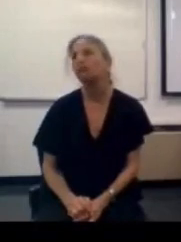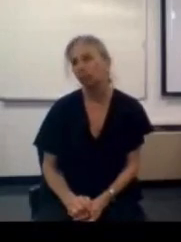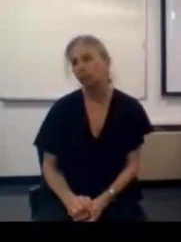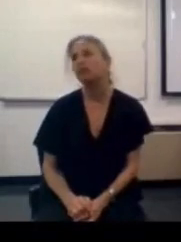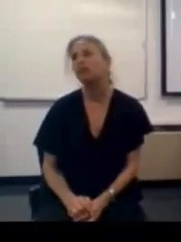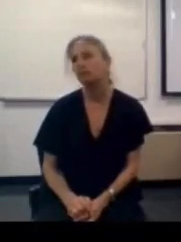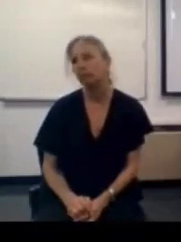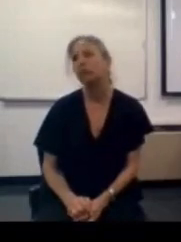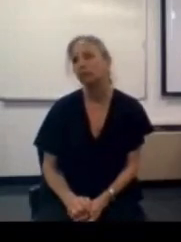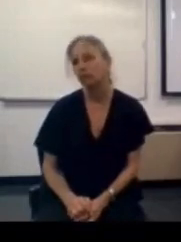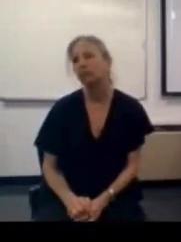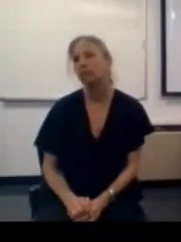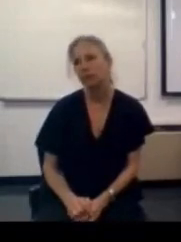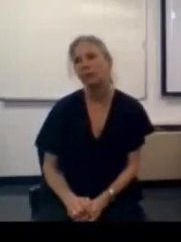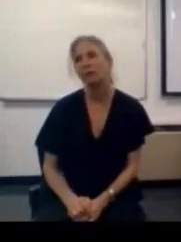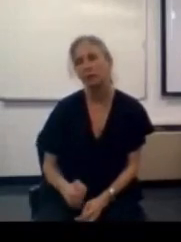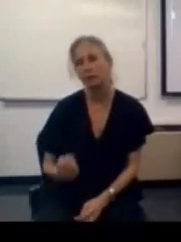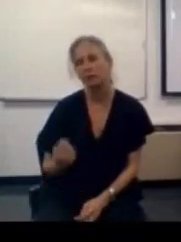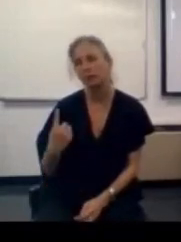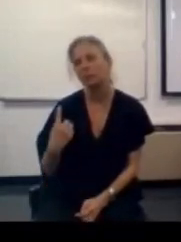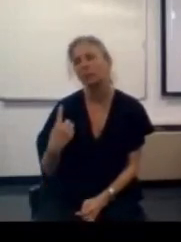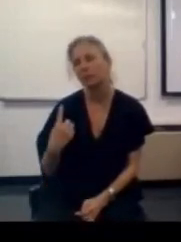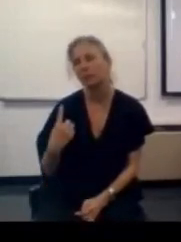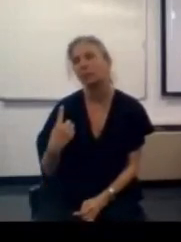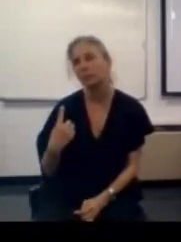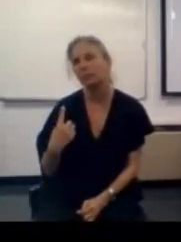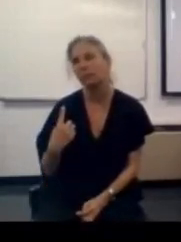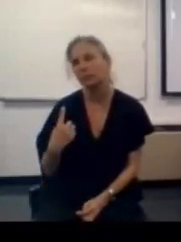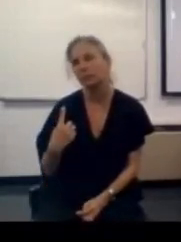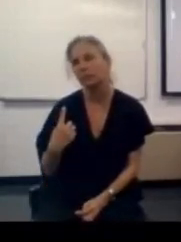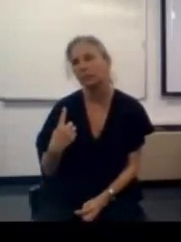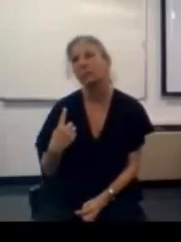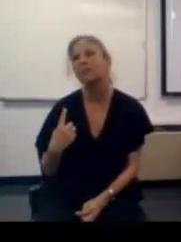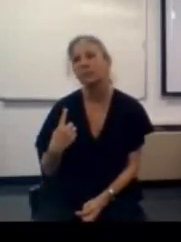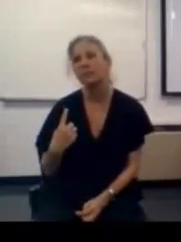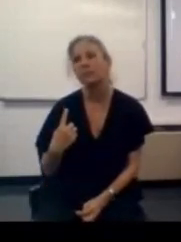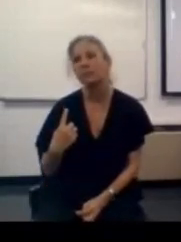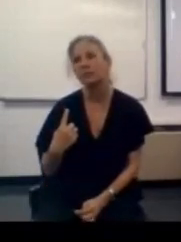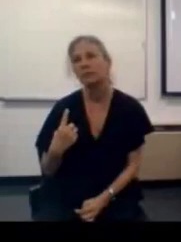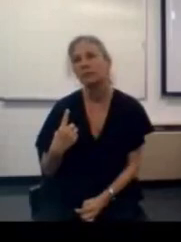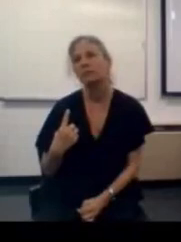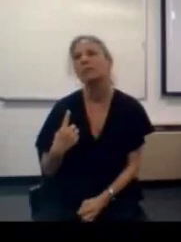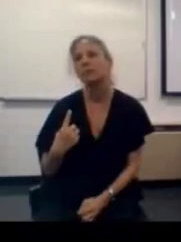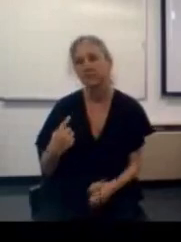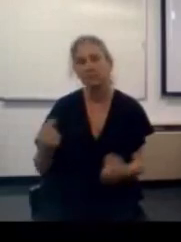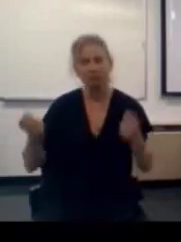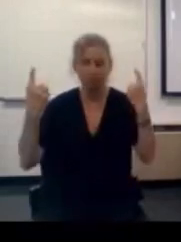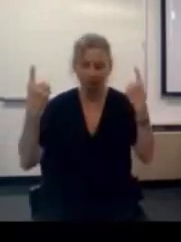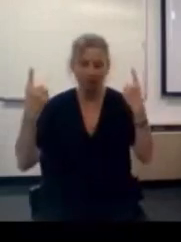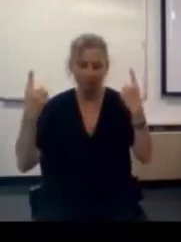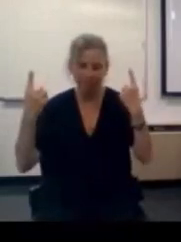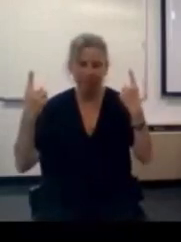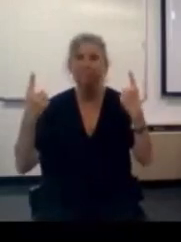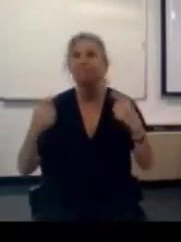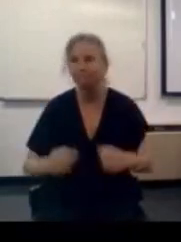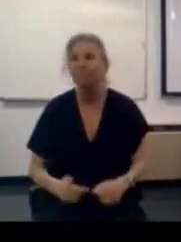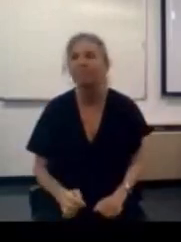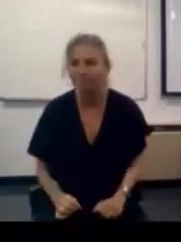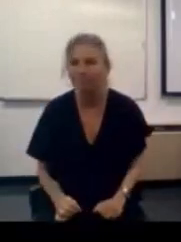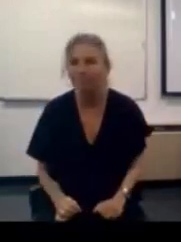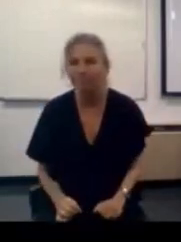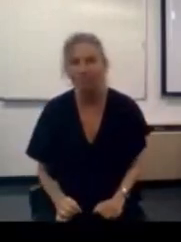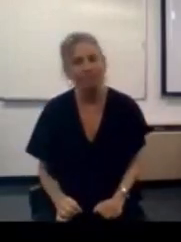wait, right? Okay. So we opened our webinar with music, and now we're going to close the